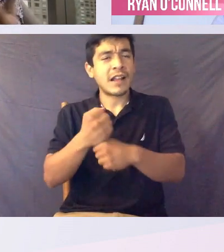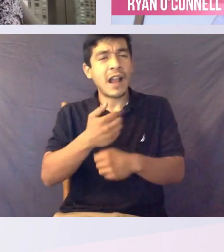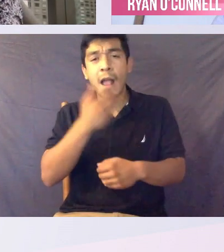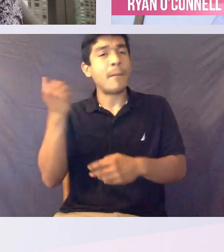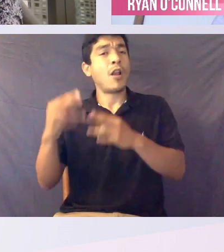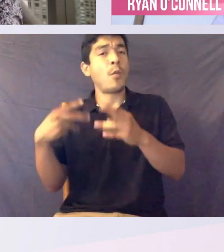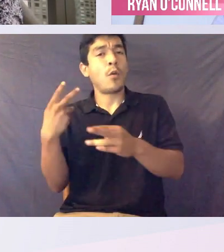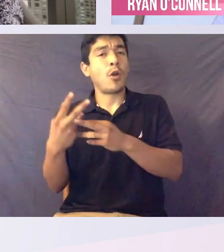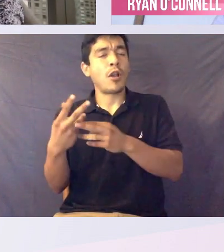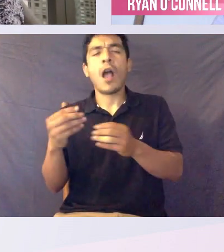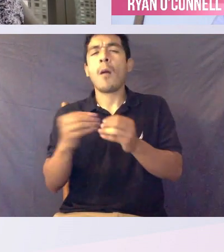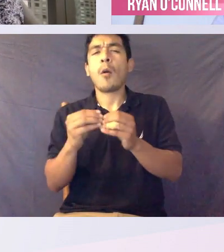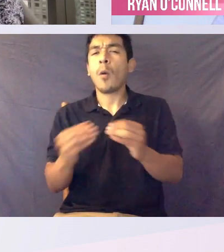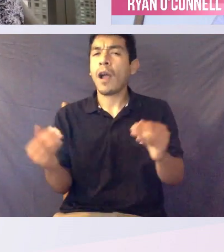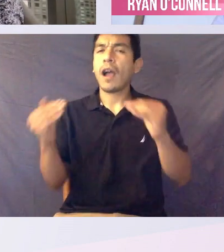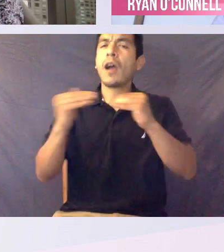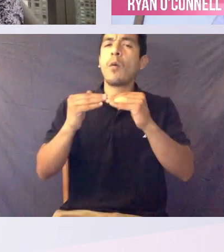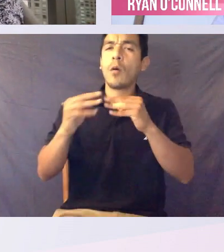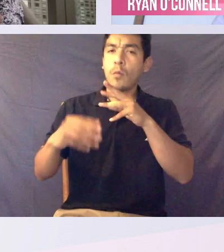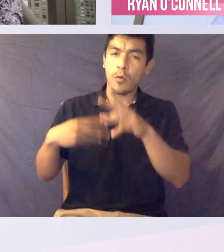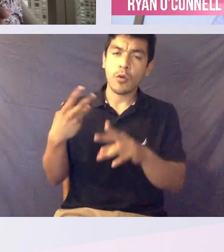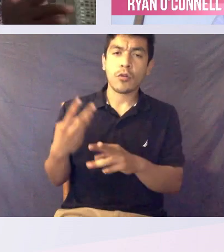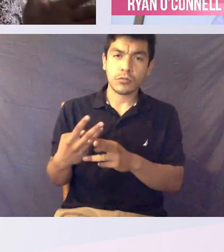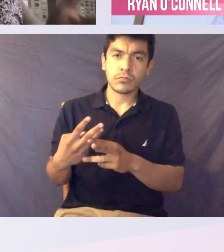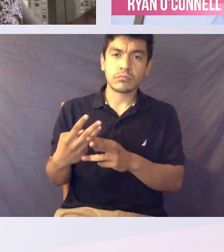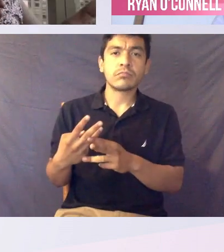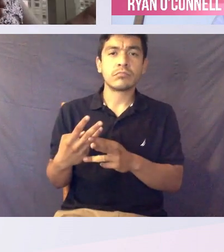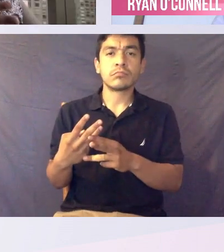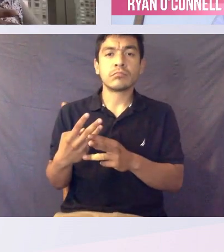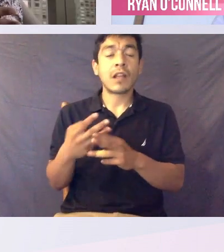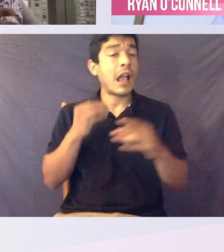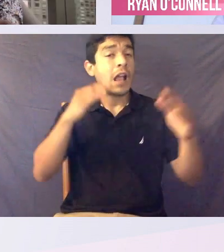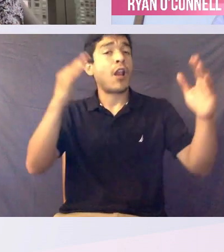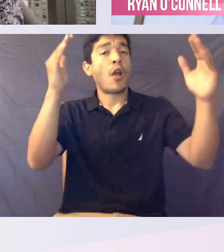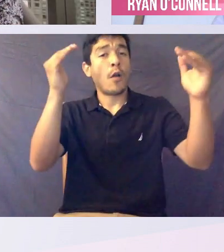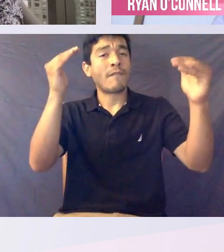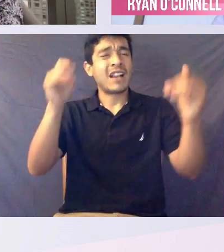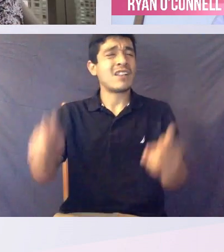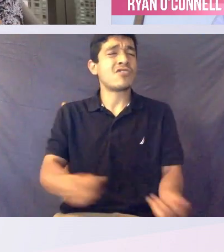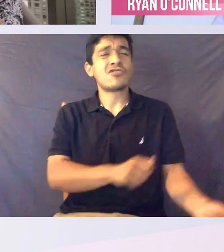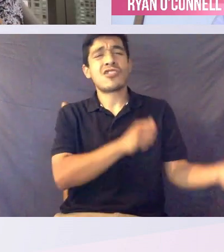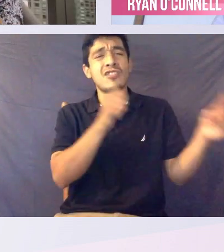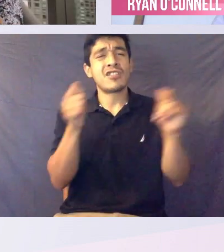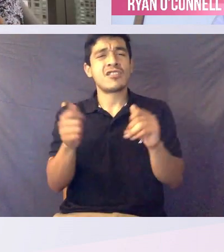just, that is more equitable, and hopefully shift away from